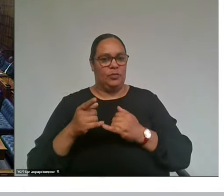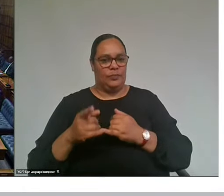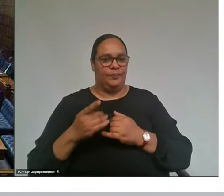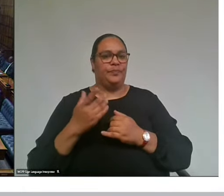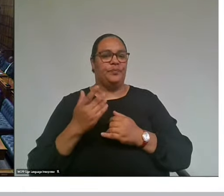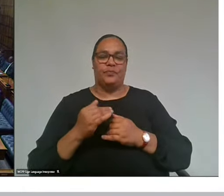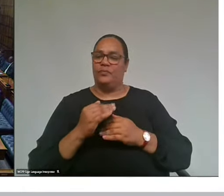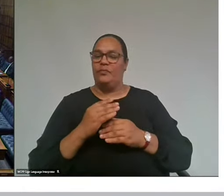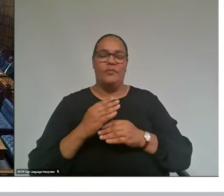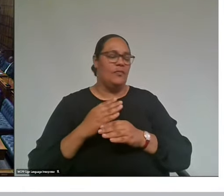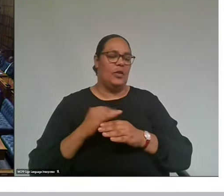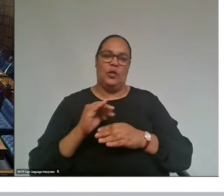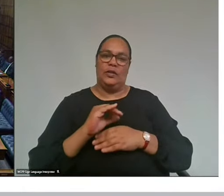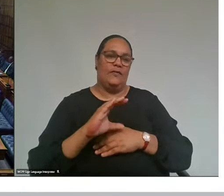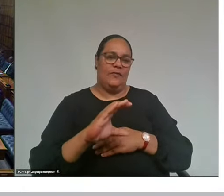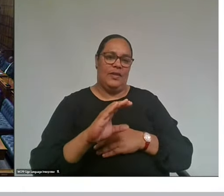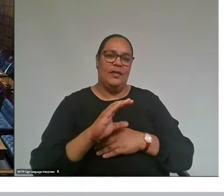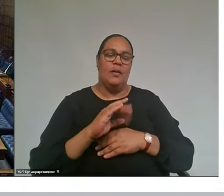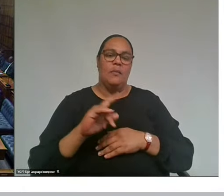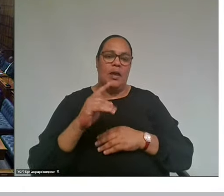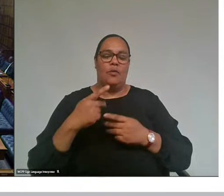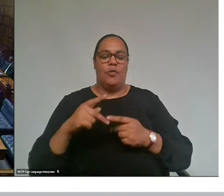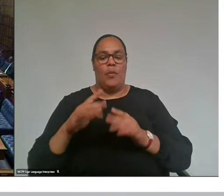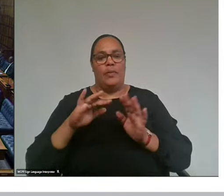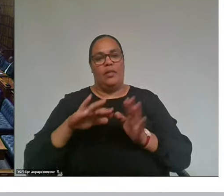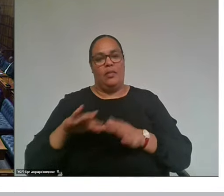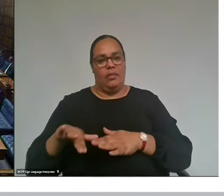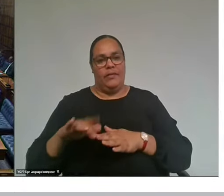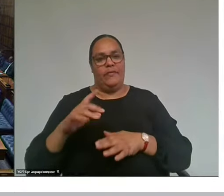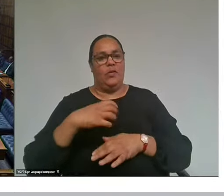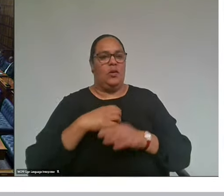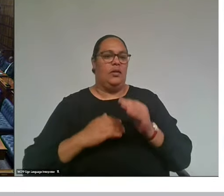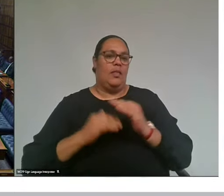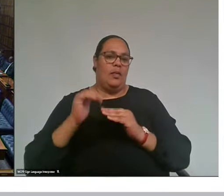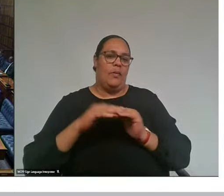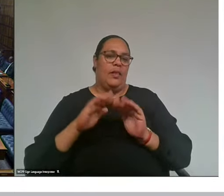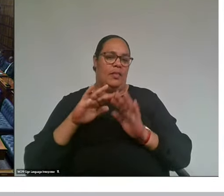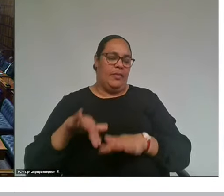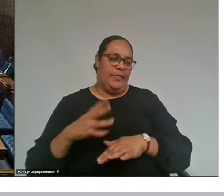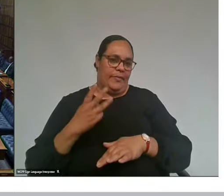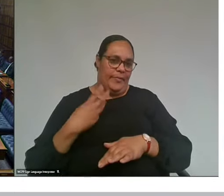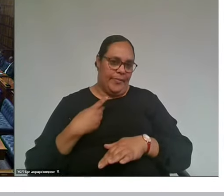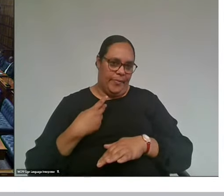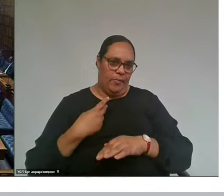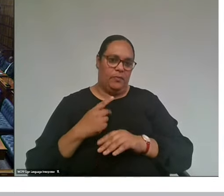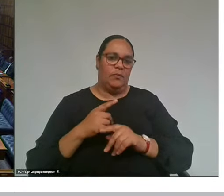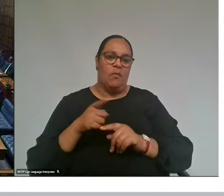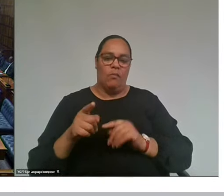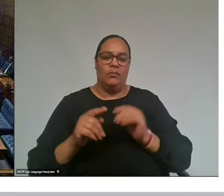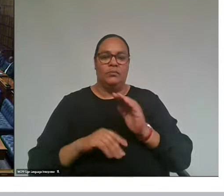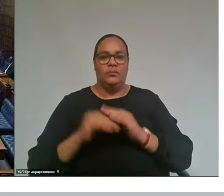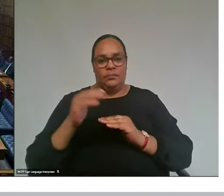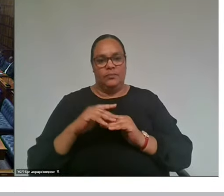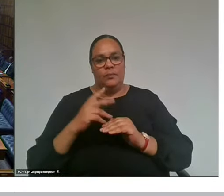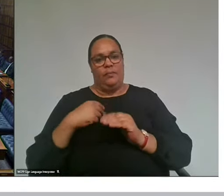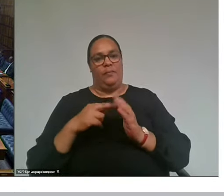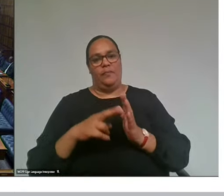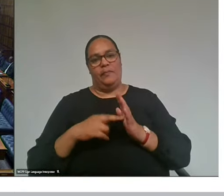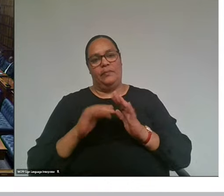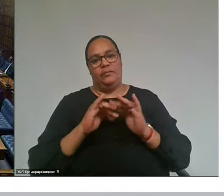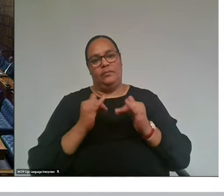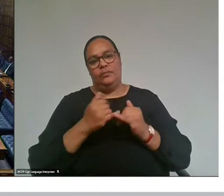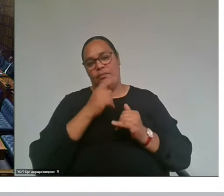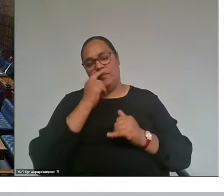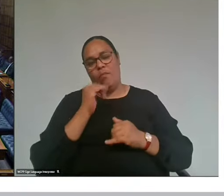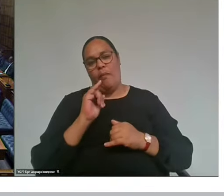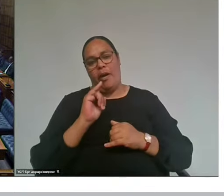disinvested but they left the property behind the actual asset the building behind that building was acquired by a company called